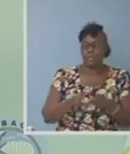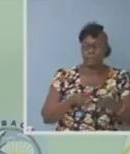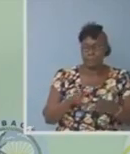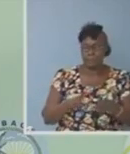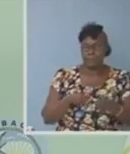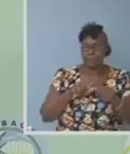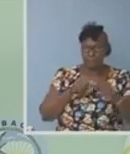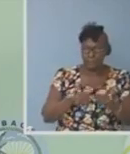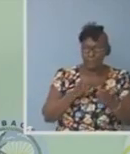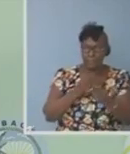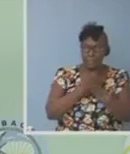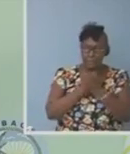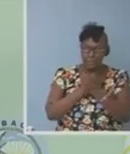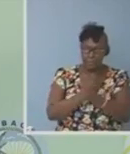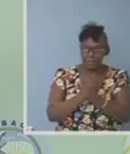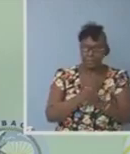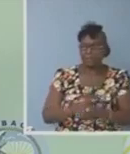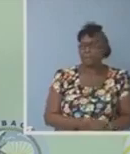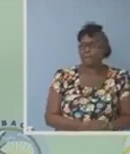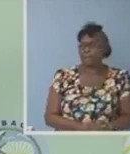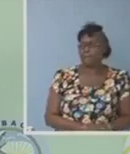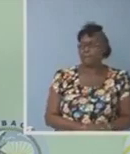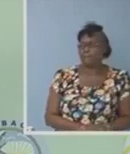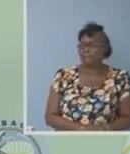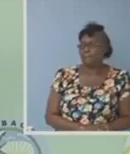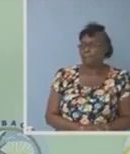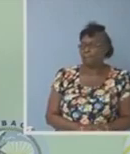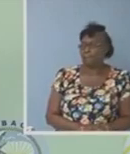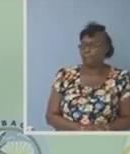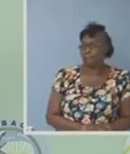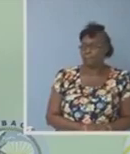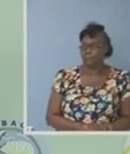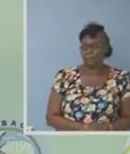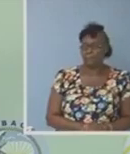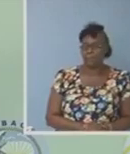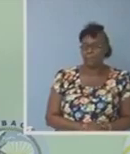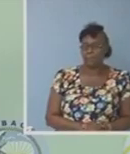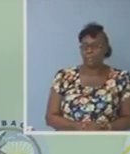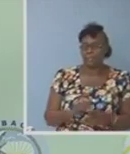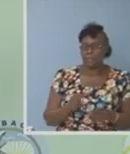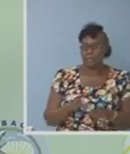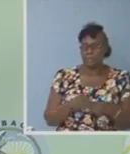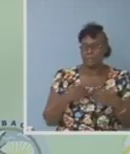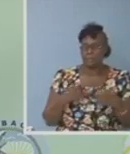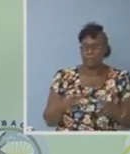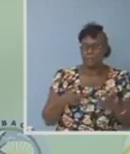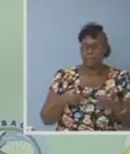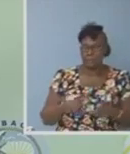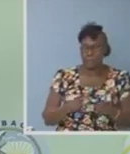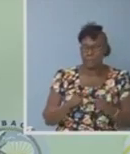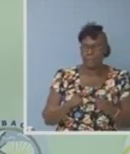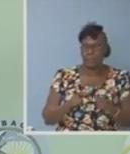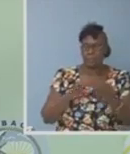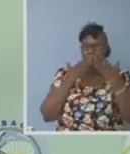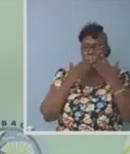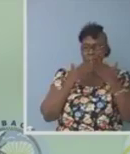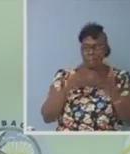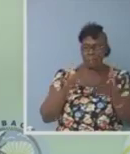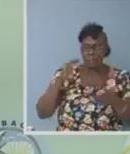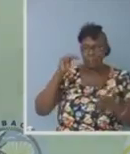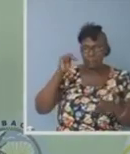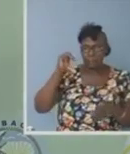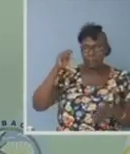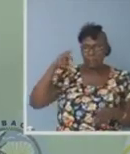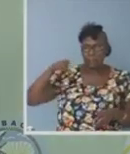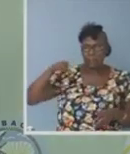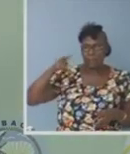But as I conclude this morning, let me again thank the Prime Minister and